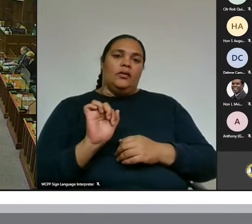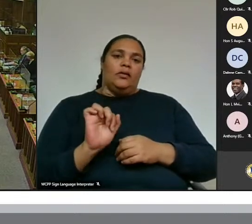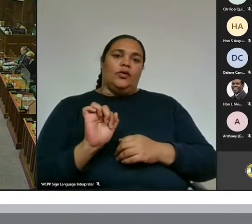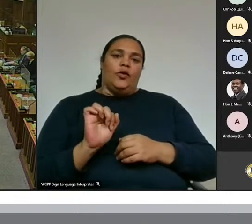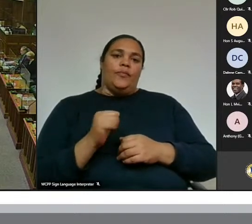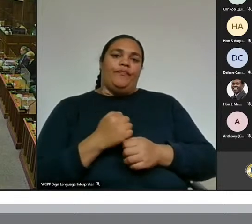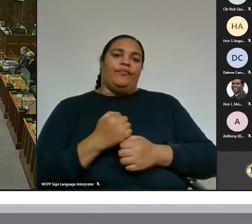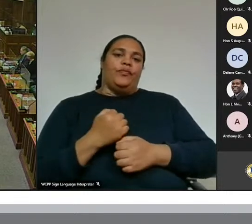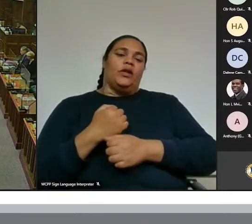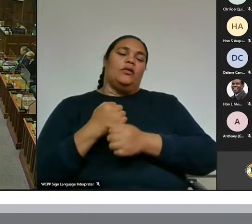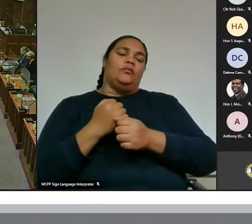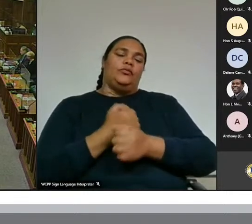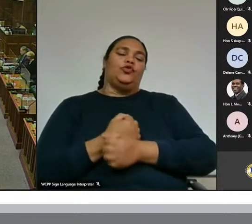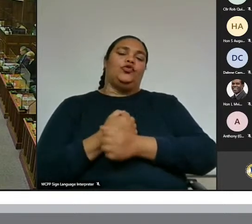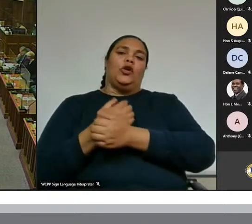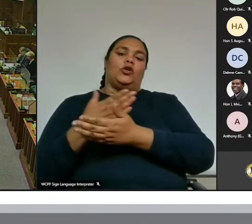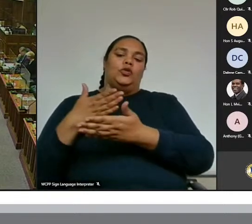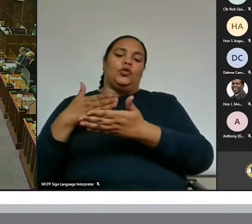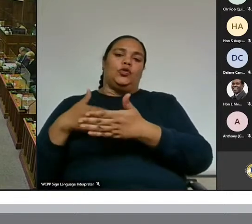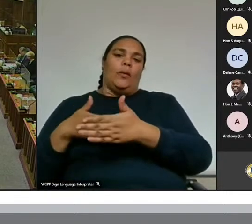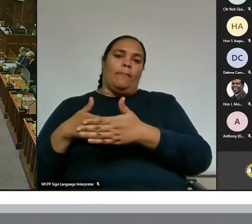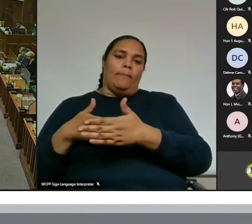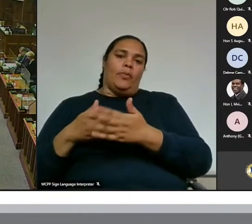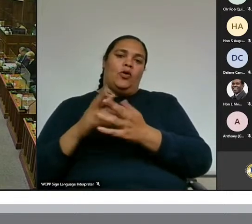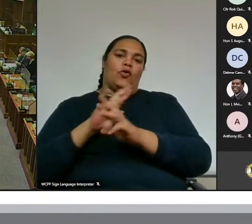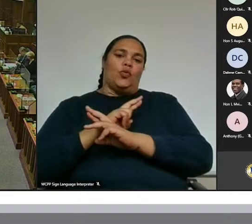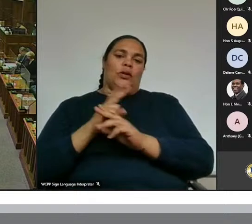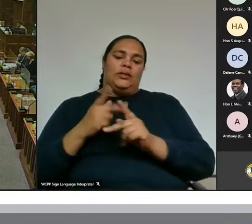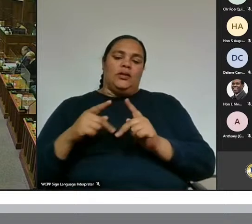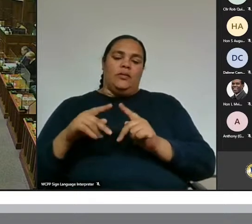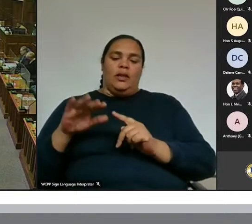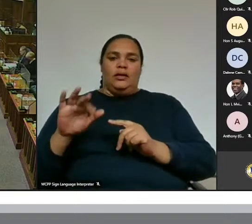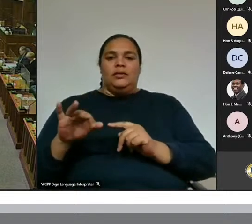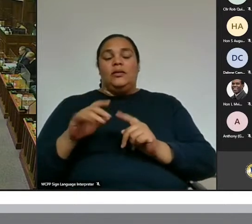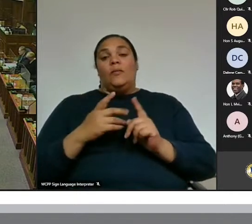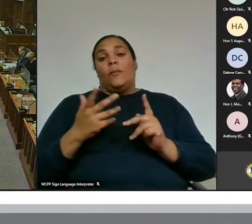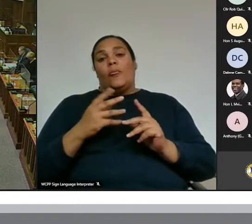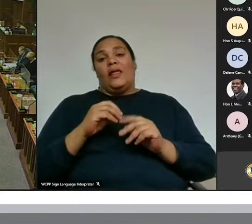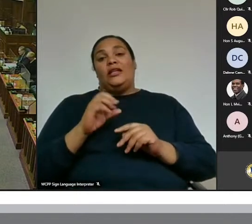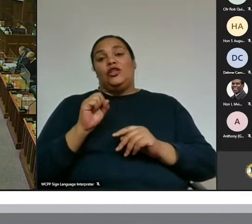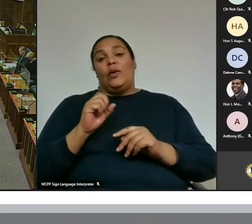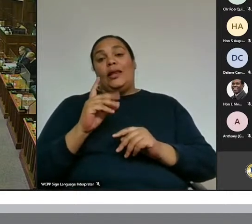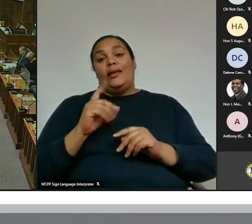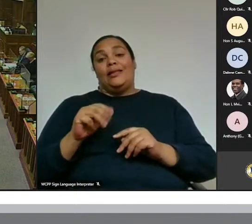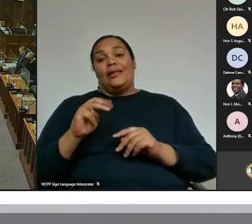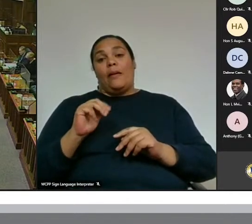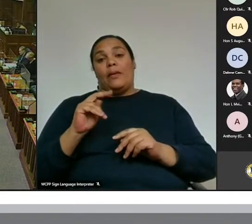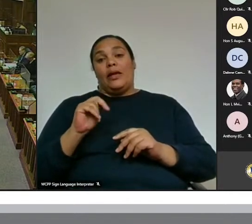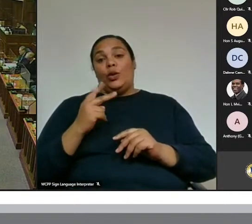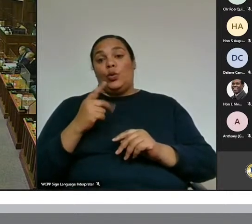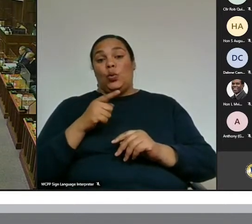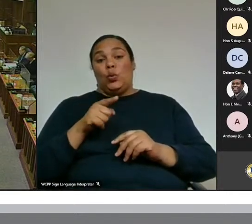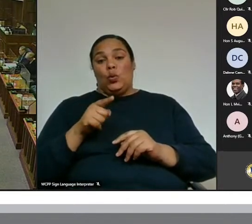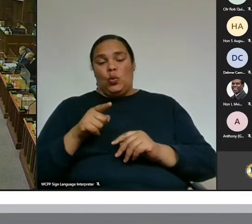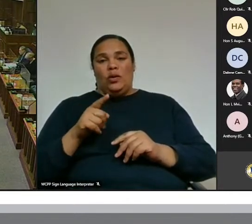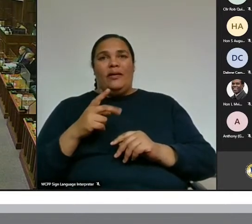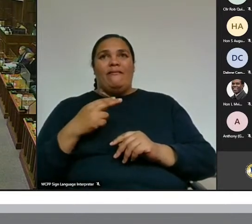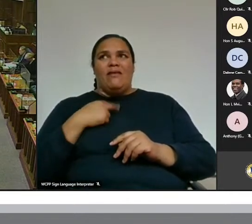truck stops, way bridges. The way bridge in Swellendam on the N2 is a